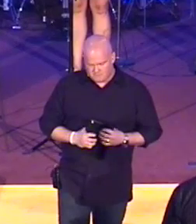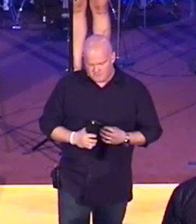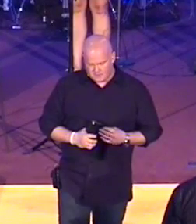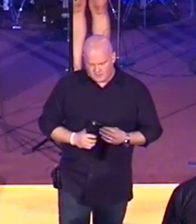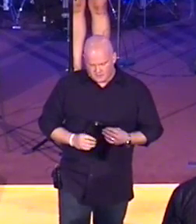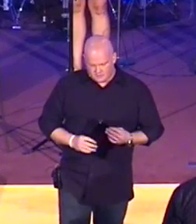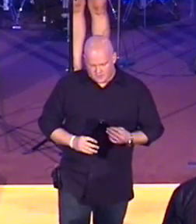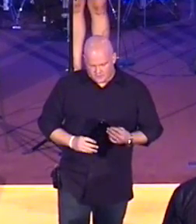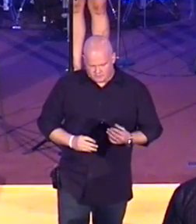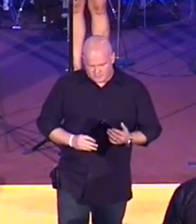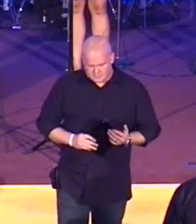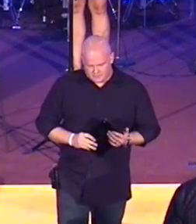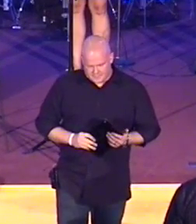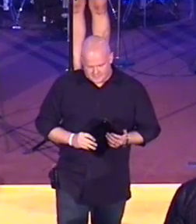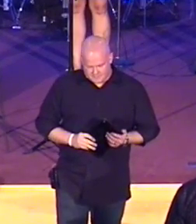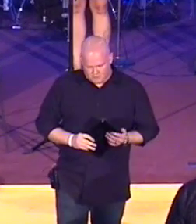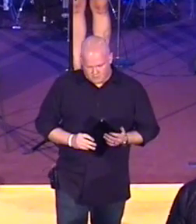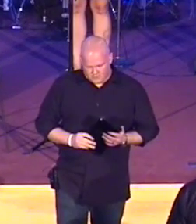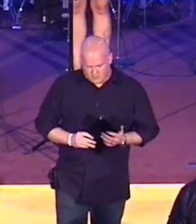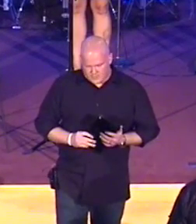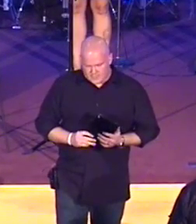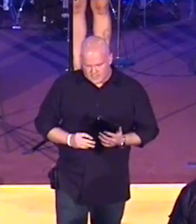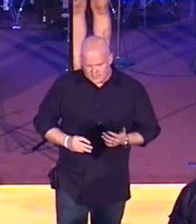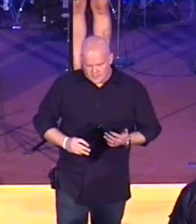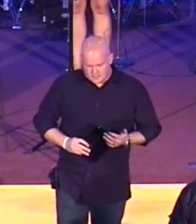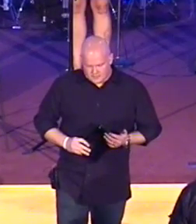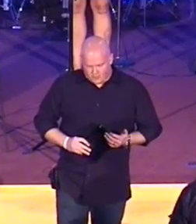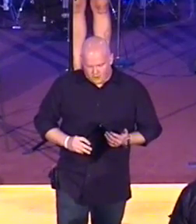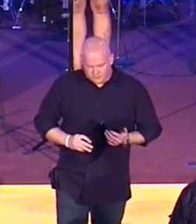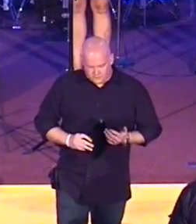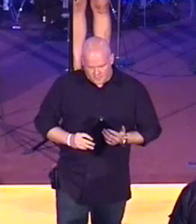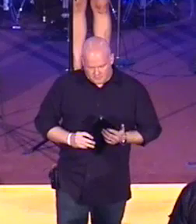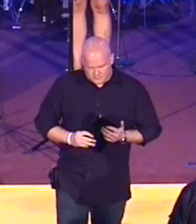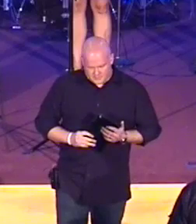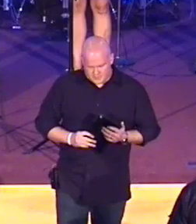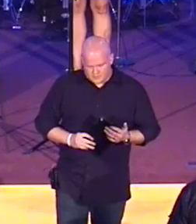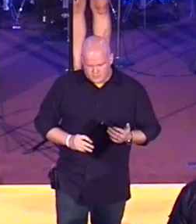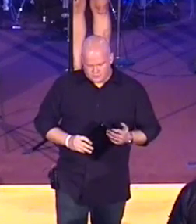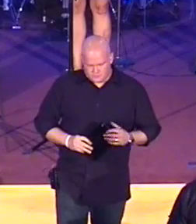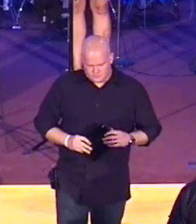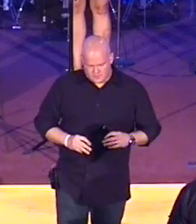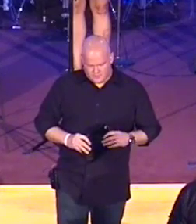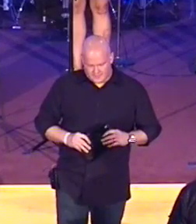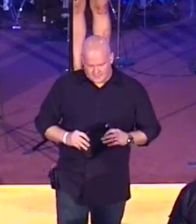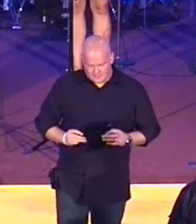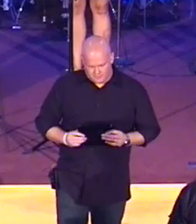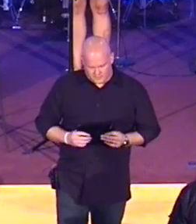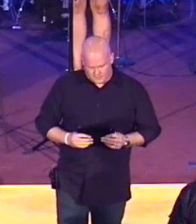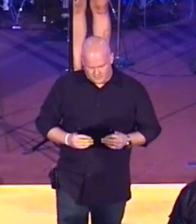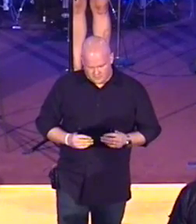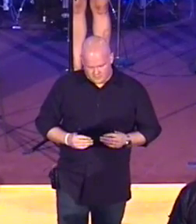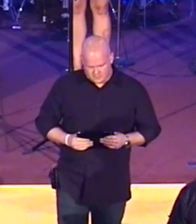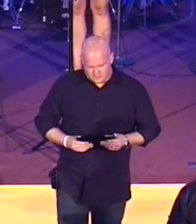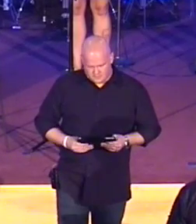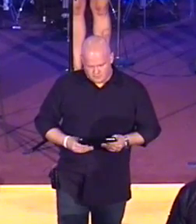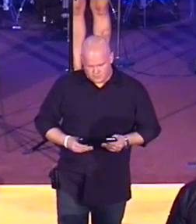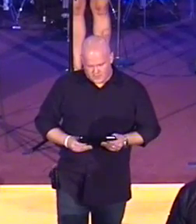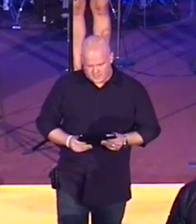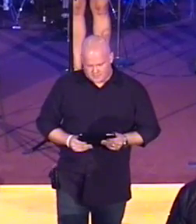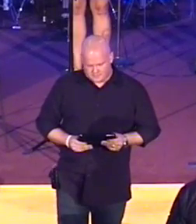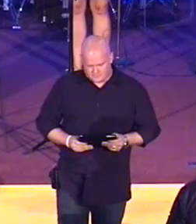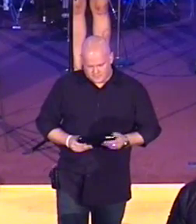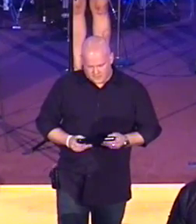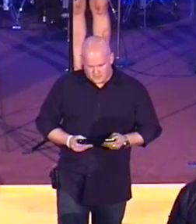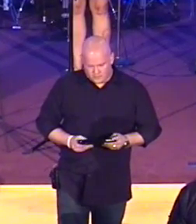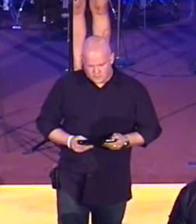them. Father, please bless this moment where we offer up to you a thanksgiving through